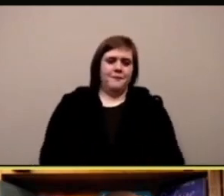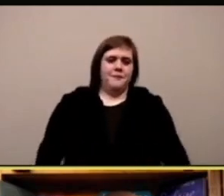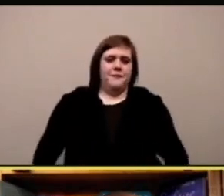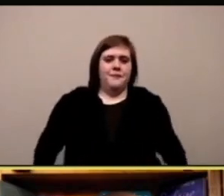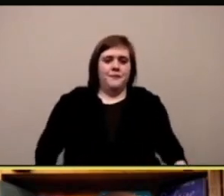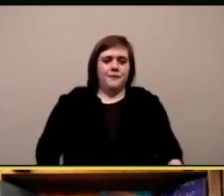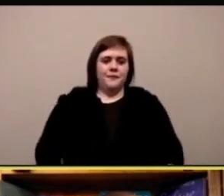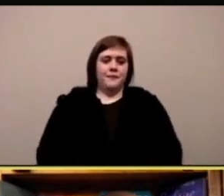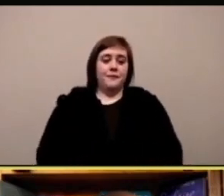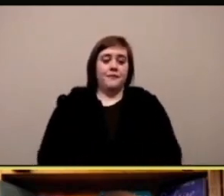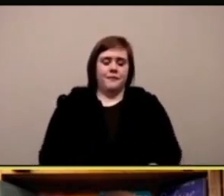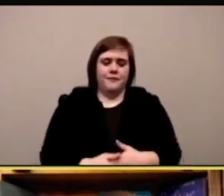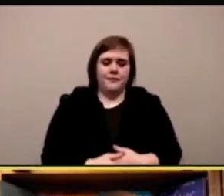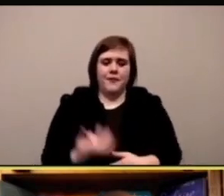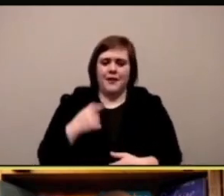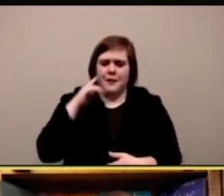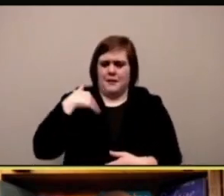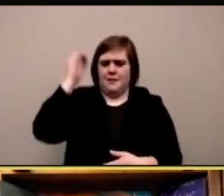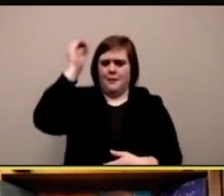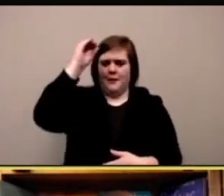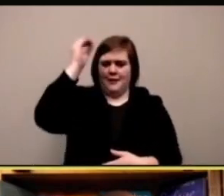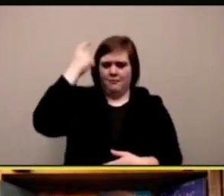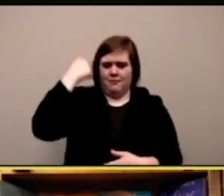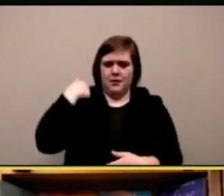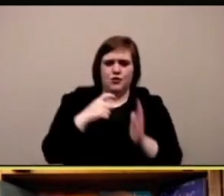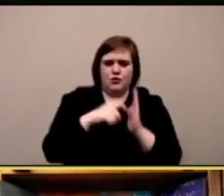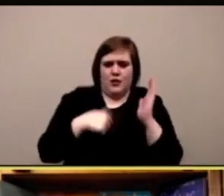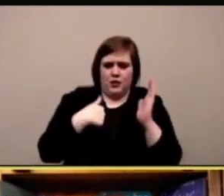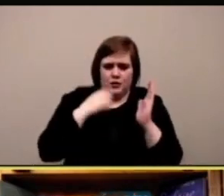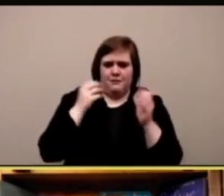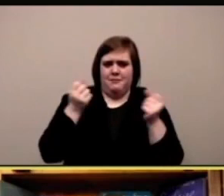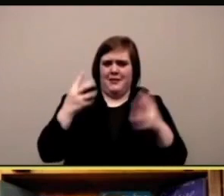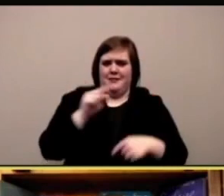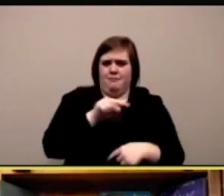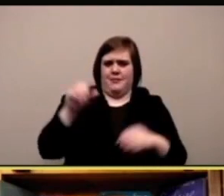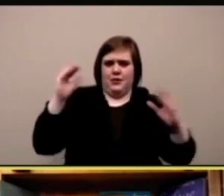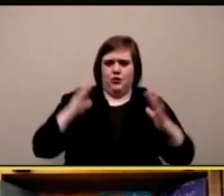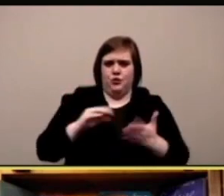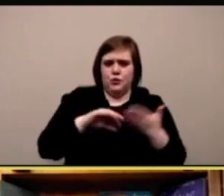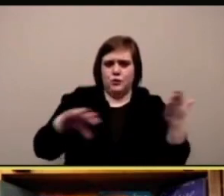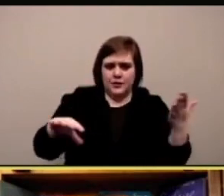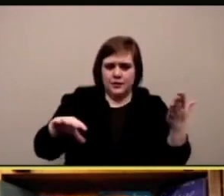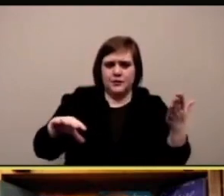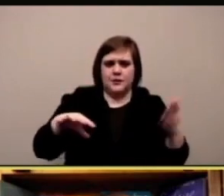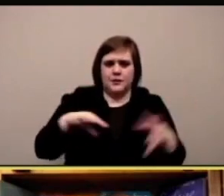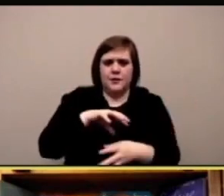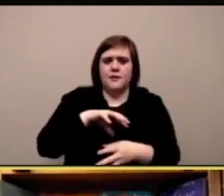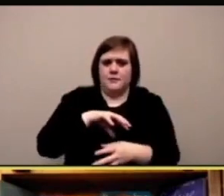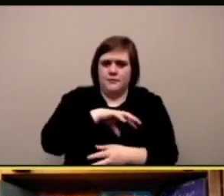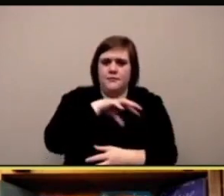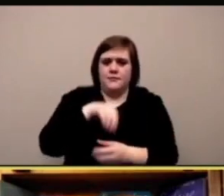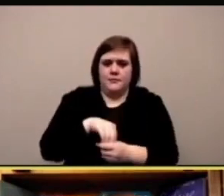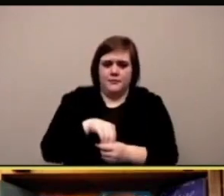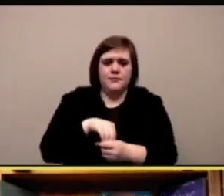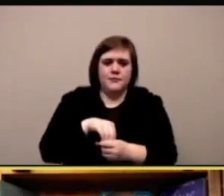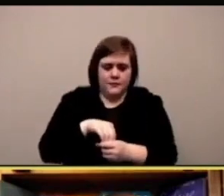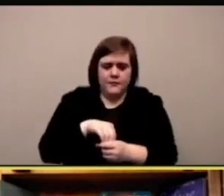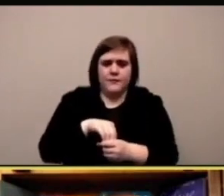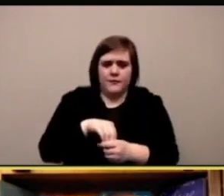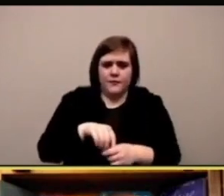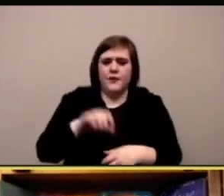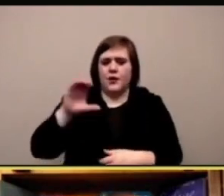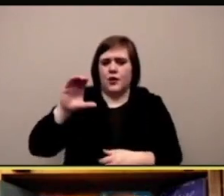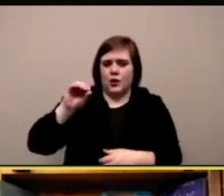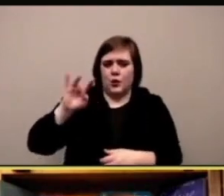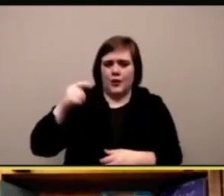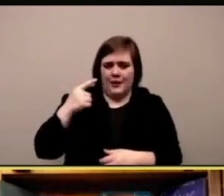I think, in my opinion, Scratch has been very instrumental to many teachers and students to involve themselves in coding and code for